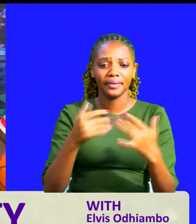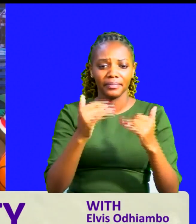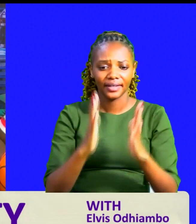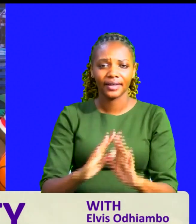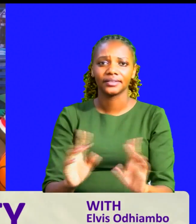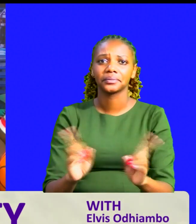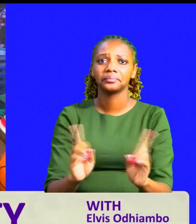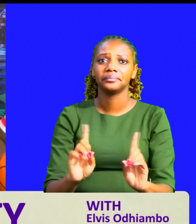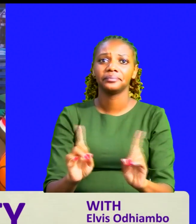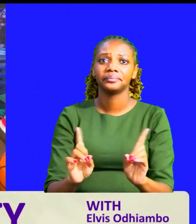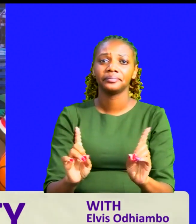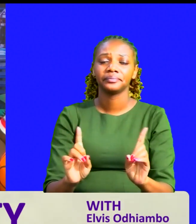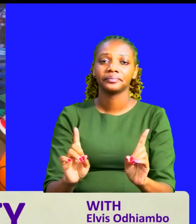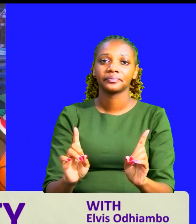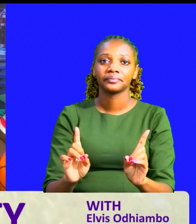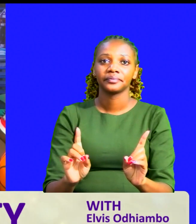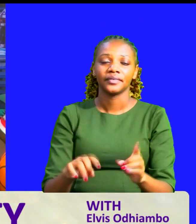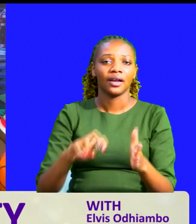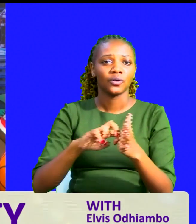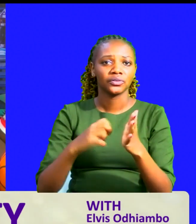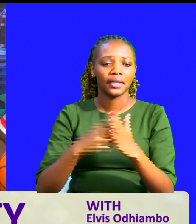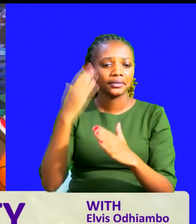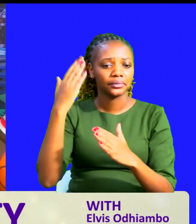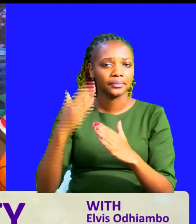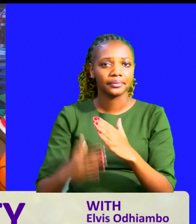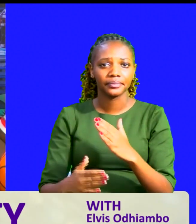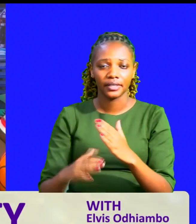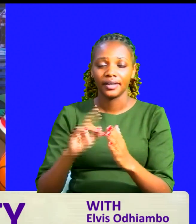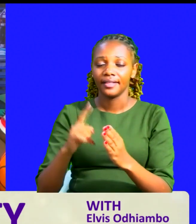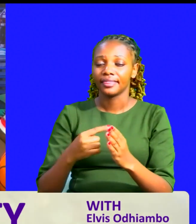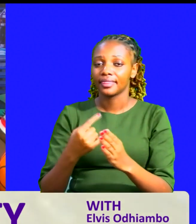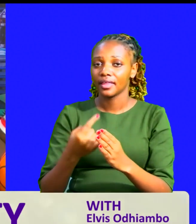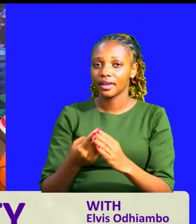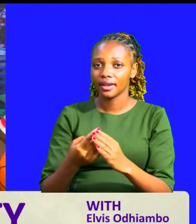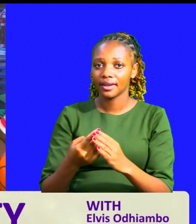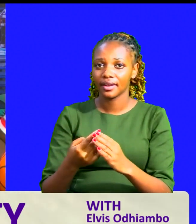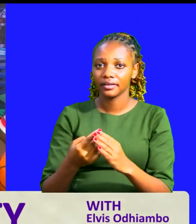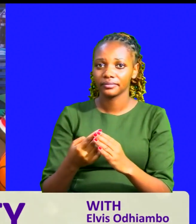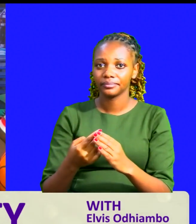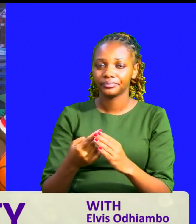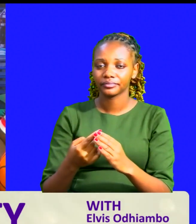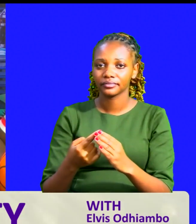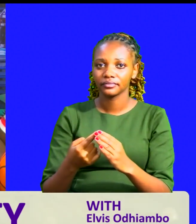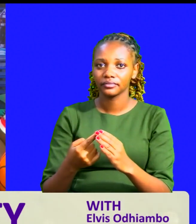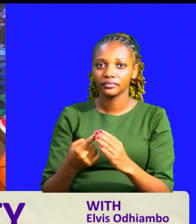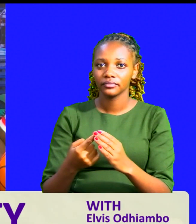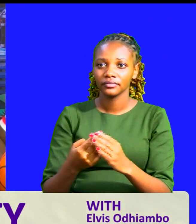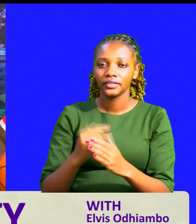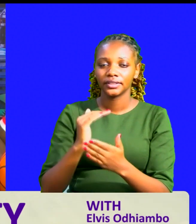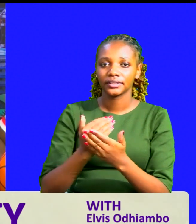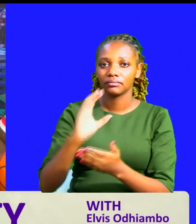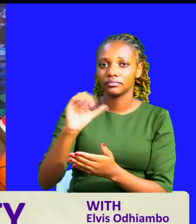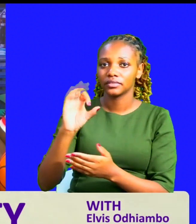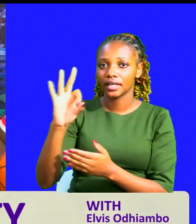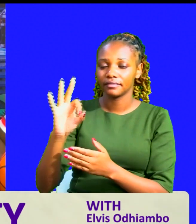these players, end their contracts. And when it comes to certain, measures, CAF measures, as